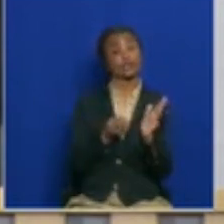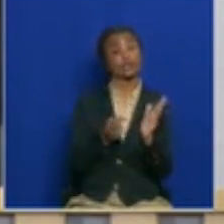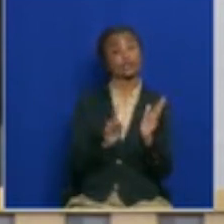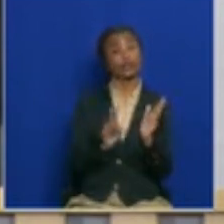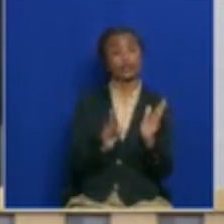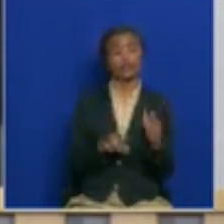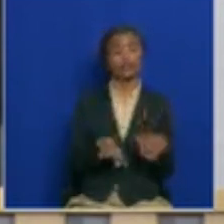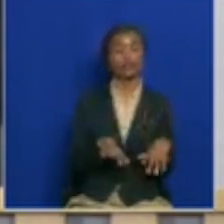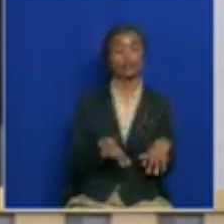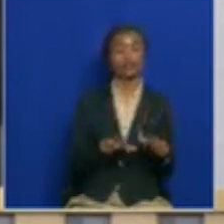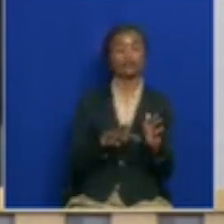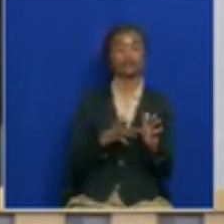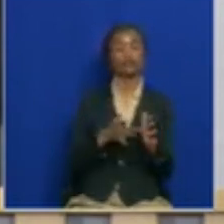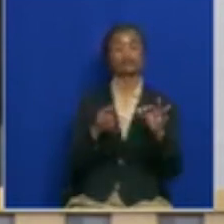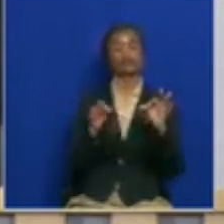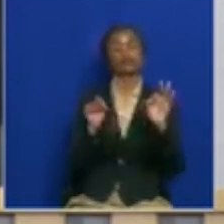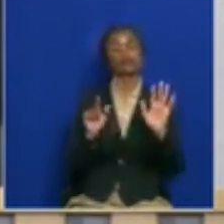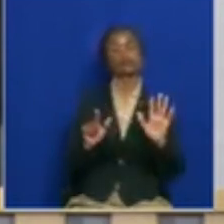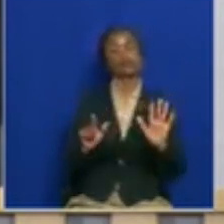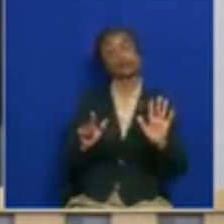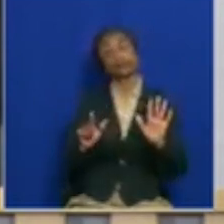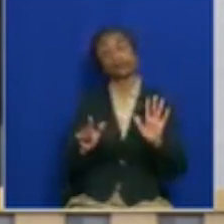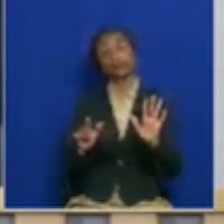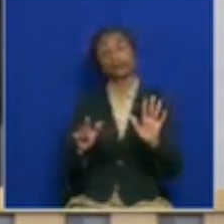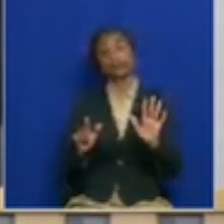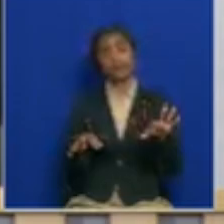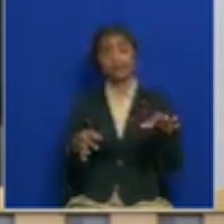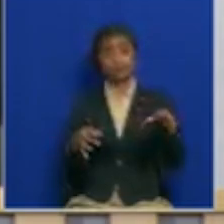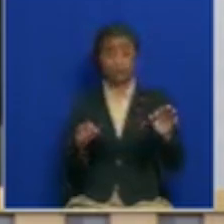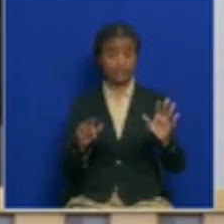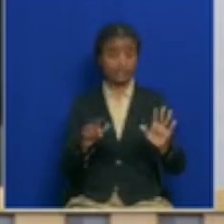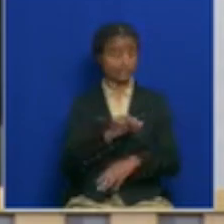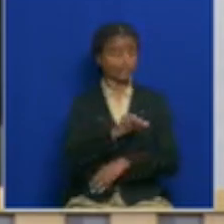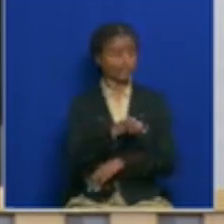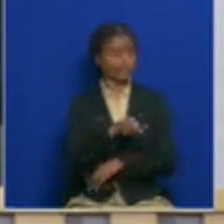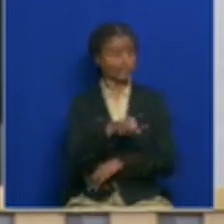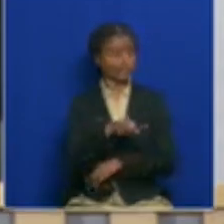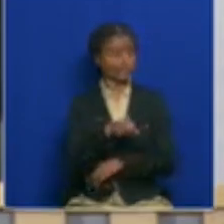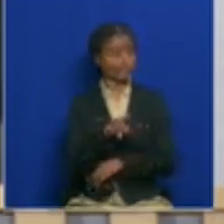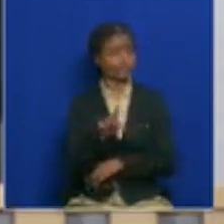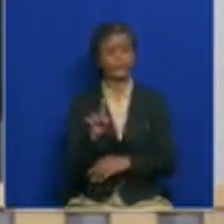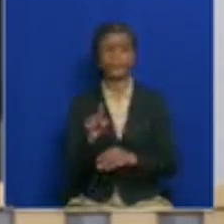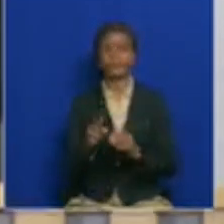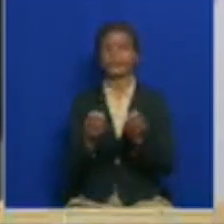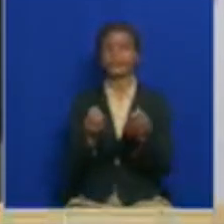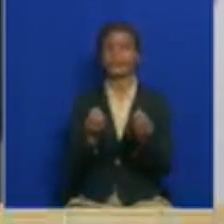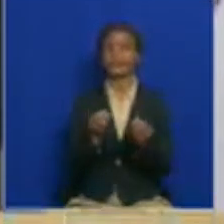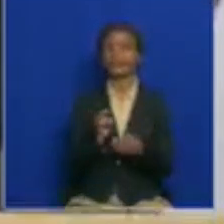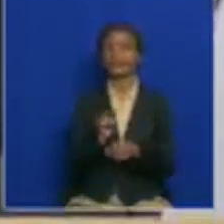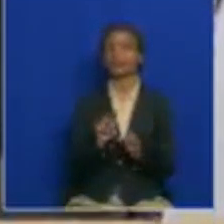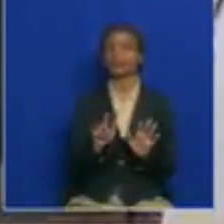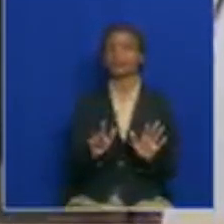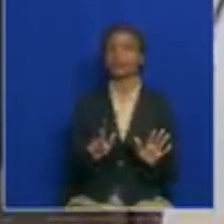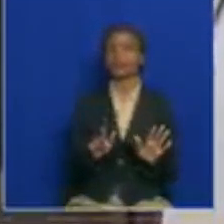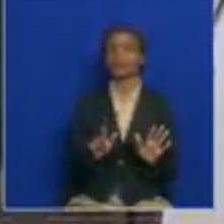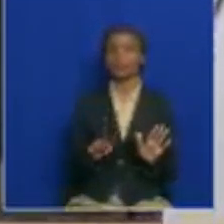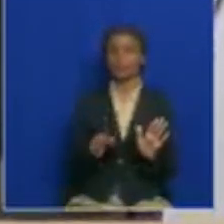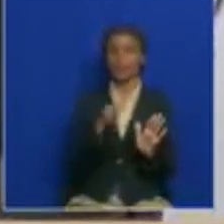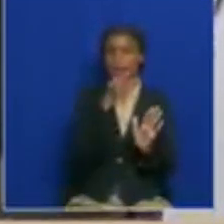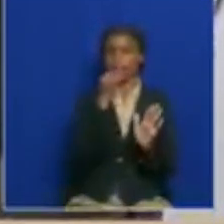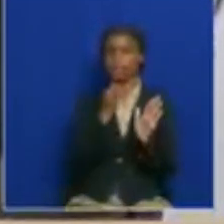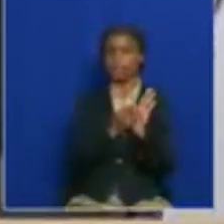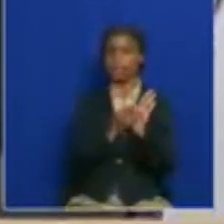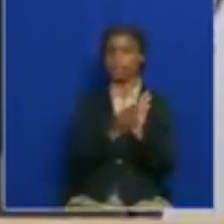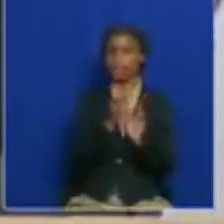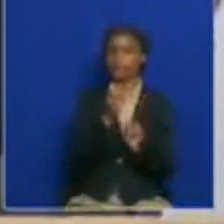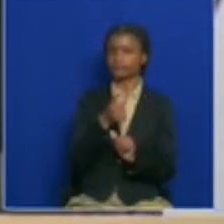7. Yes. Number 27, there's the Sergeant Zungu. Yes. So I don't